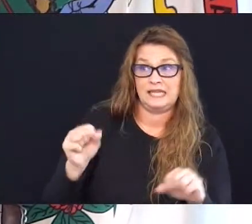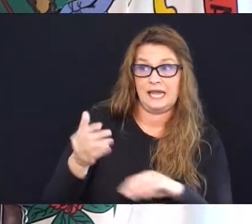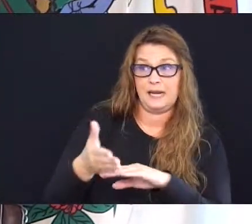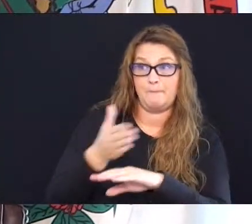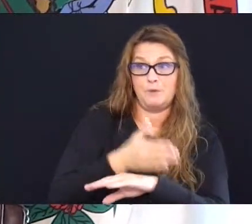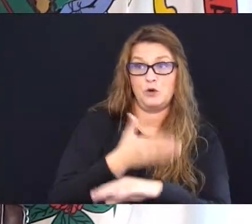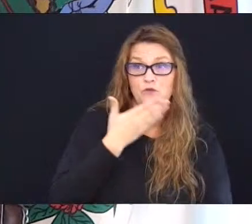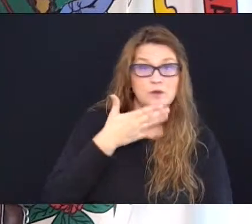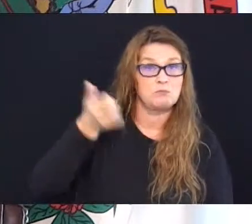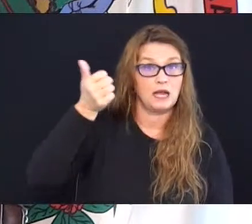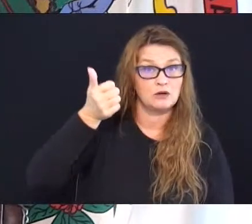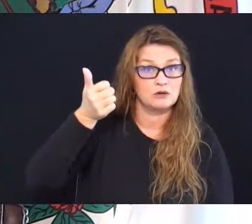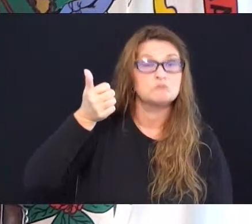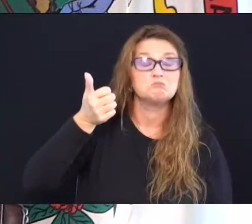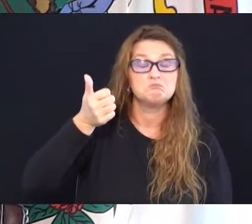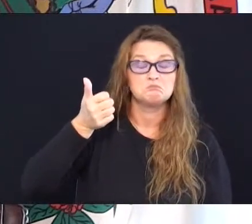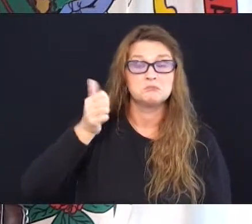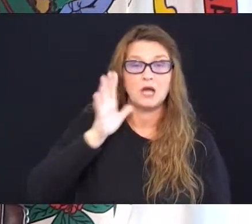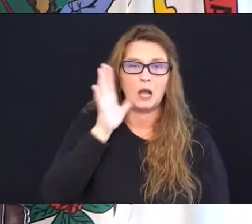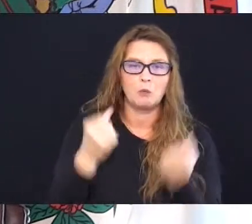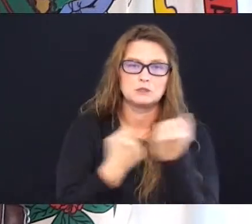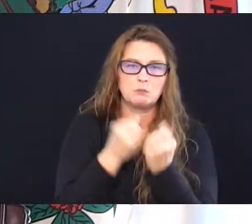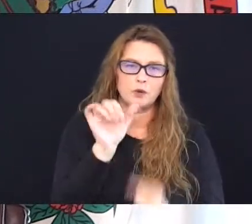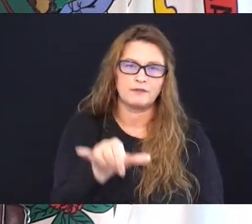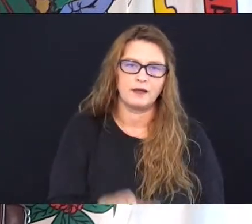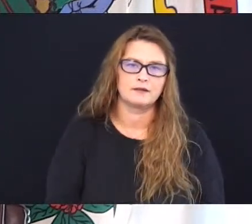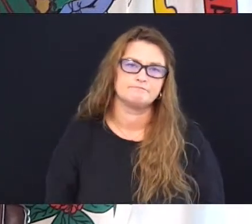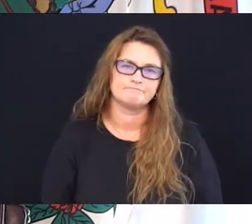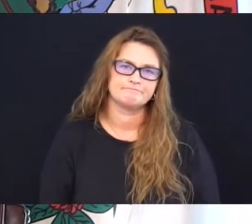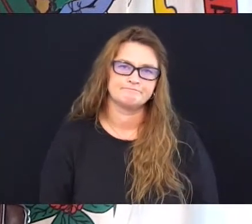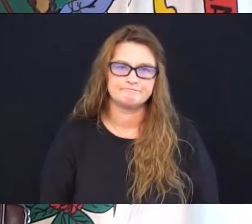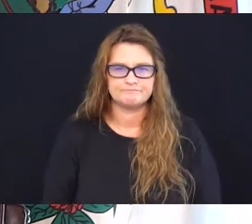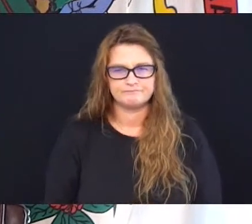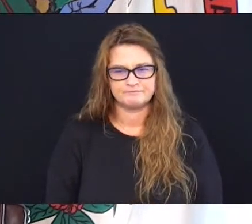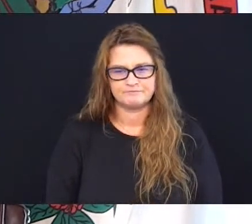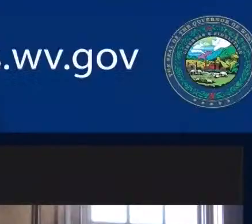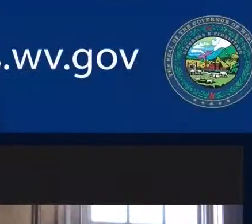better, I'll surely be, supportive.